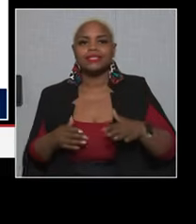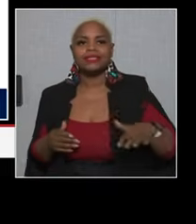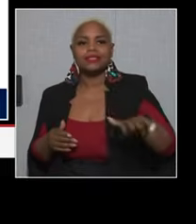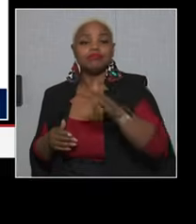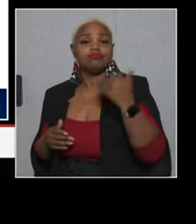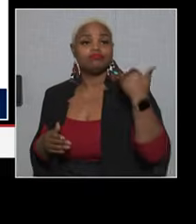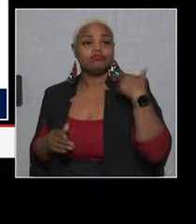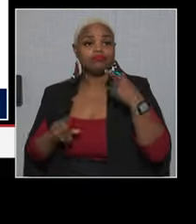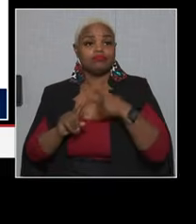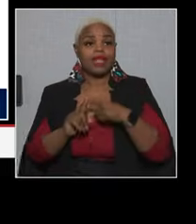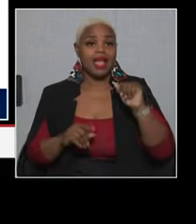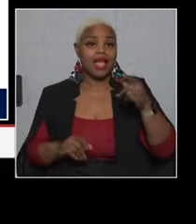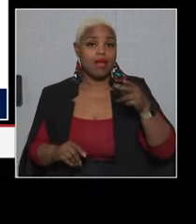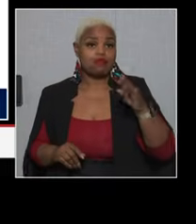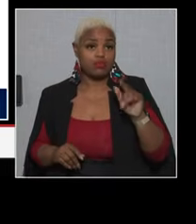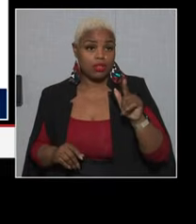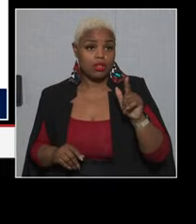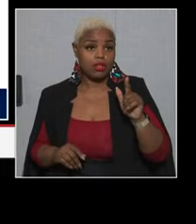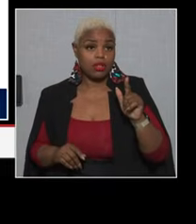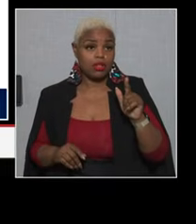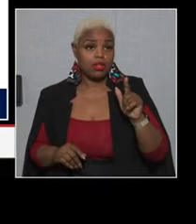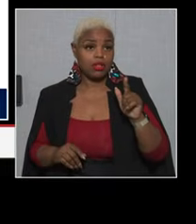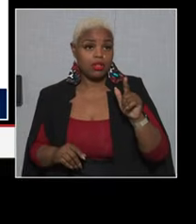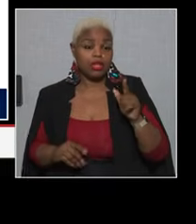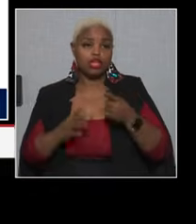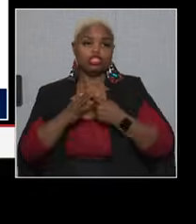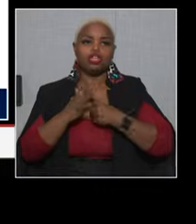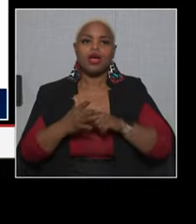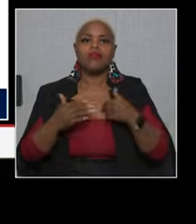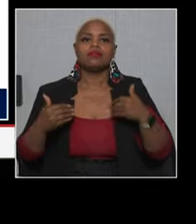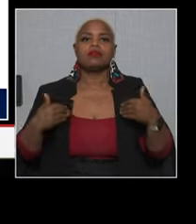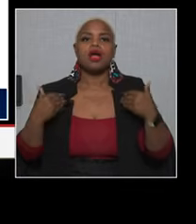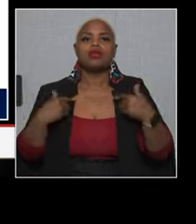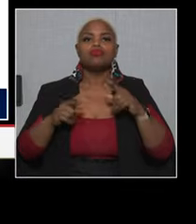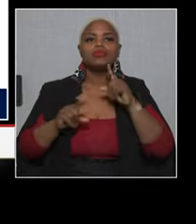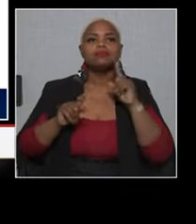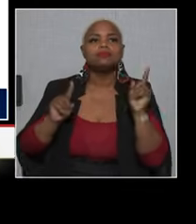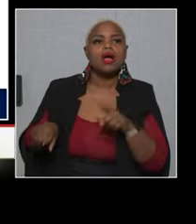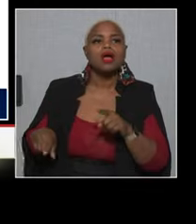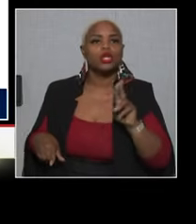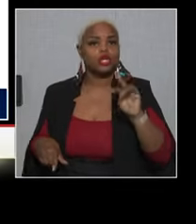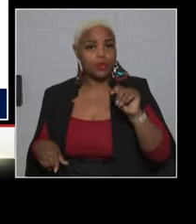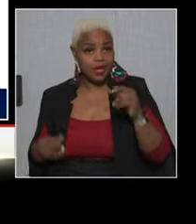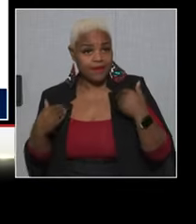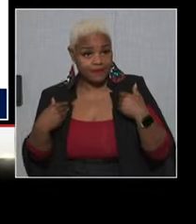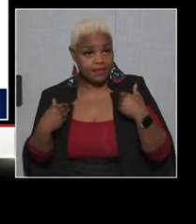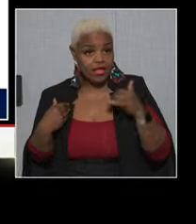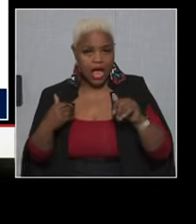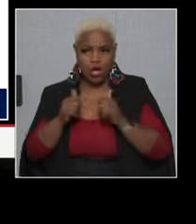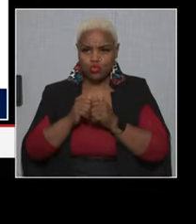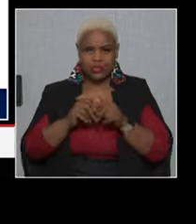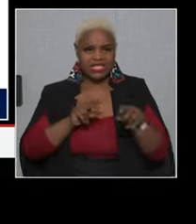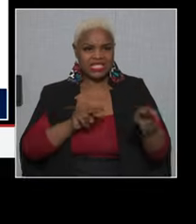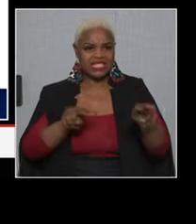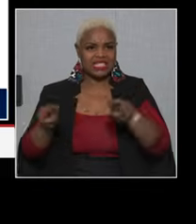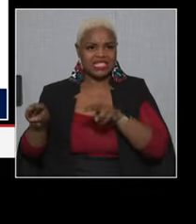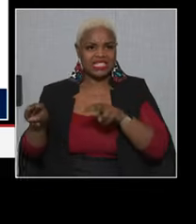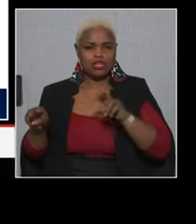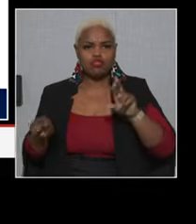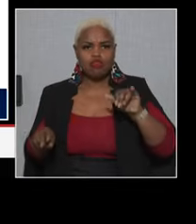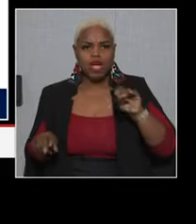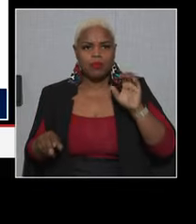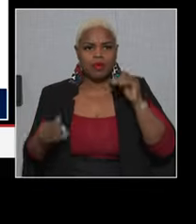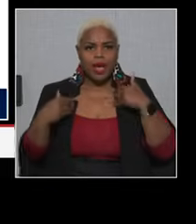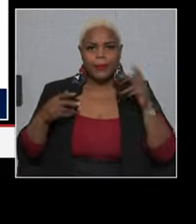Juvenile Investigative Response Unit to better respond to youth-involved crimes and to increase our outreach to juveniles